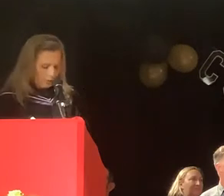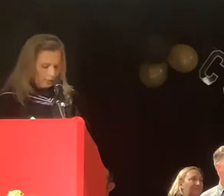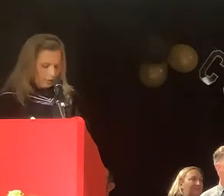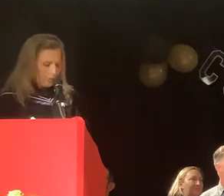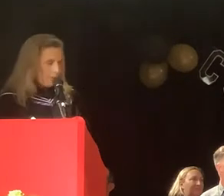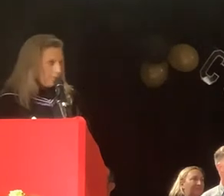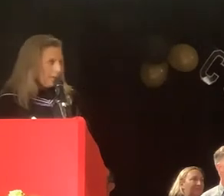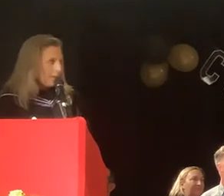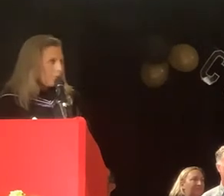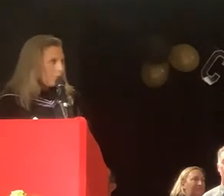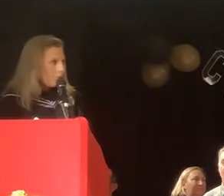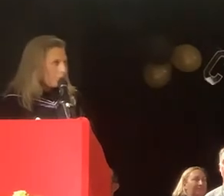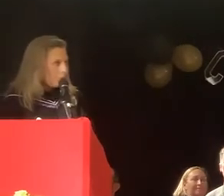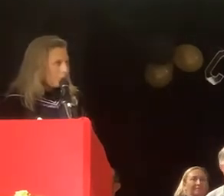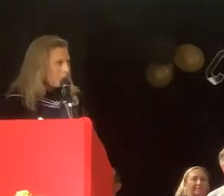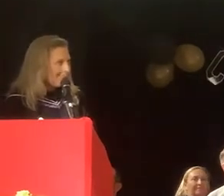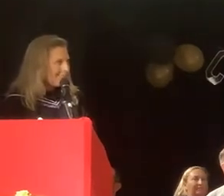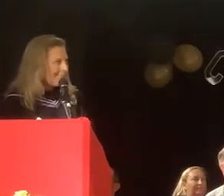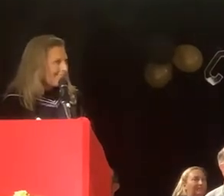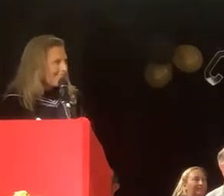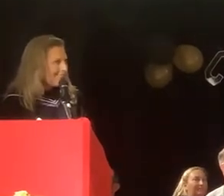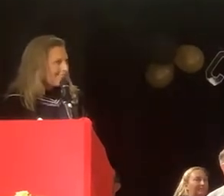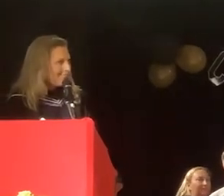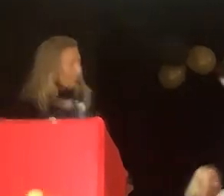like to call up Matthew Fu.